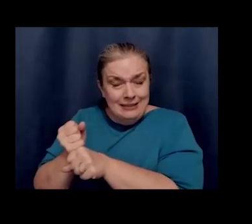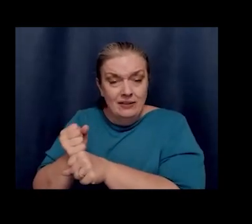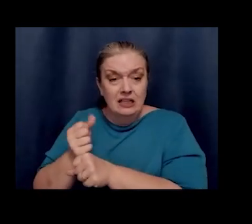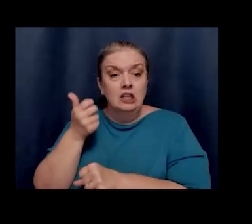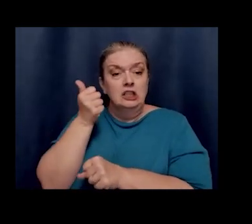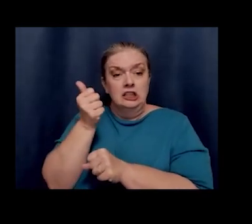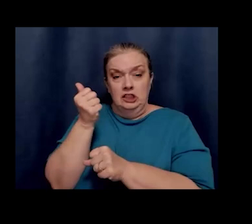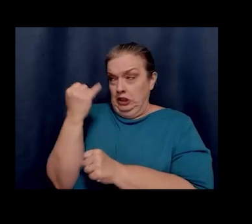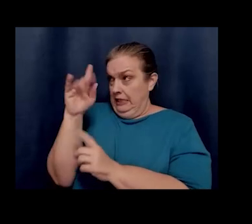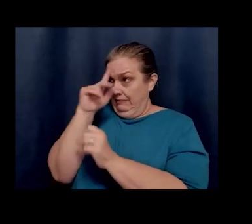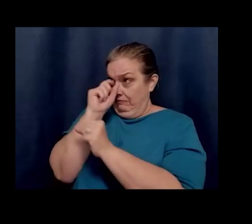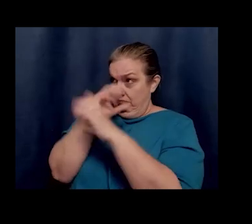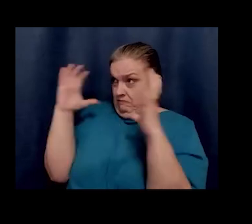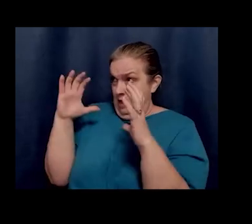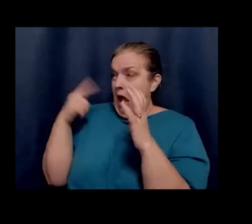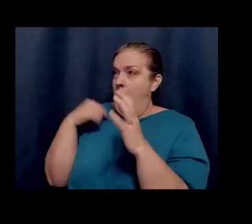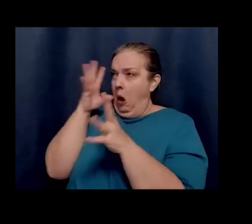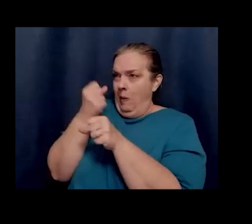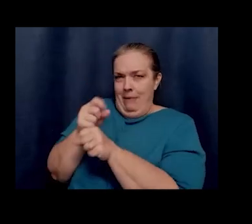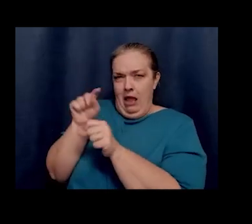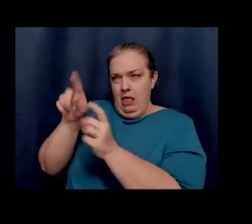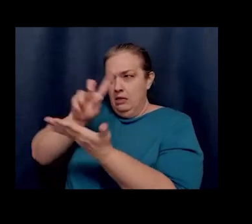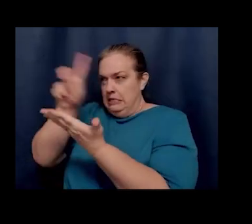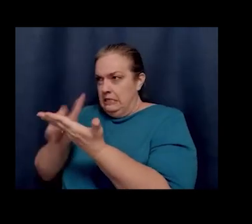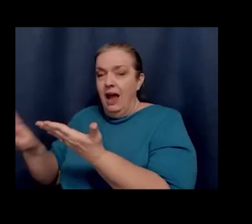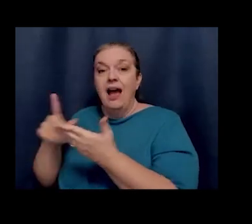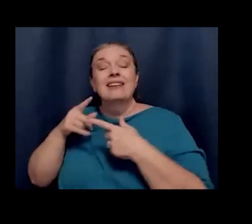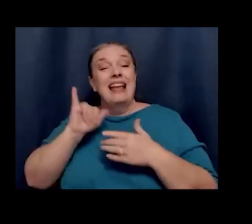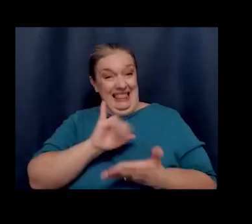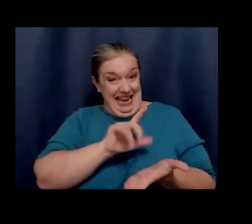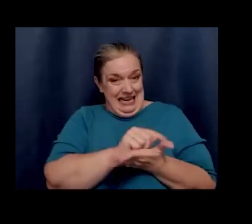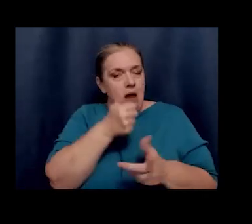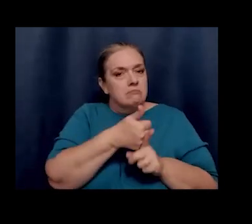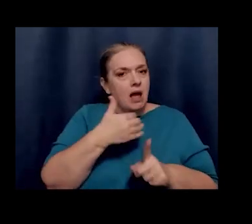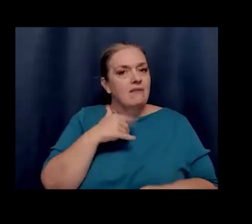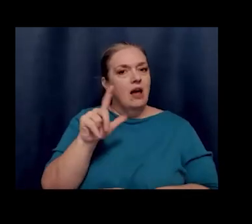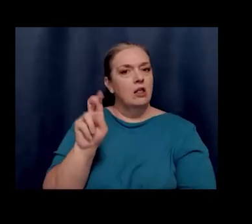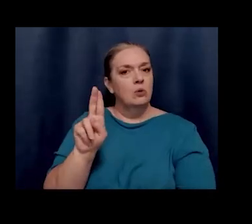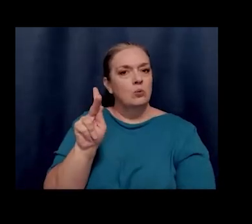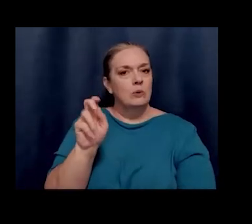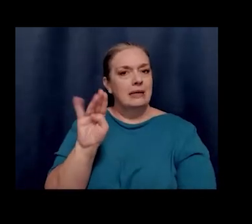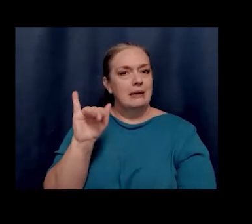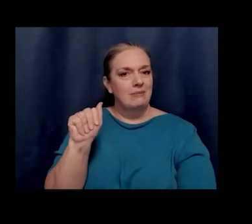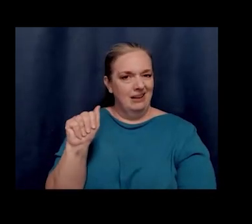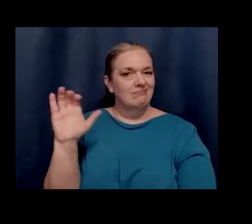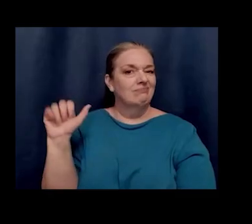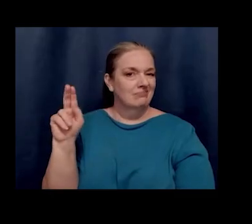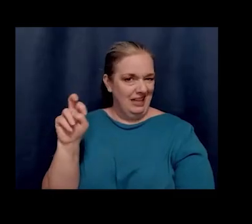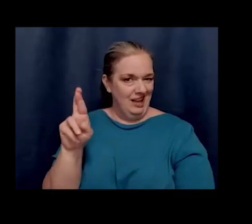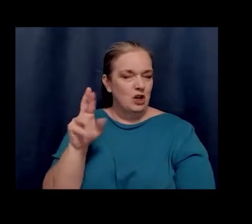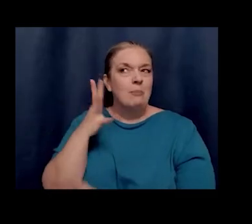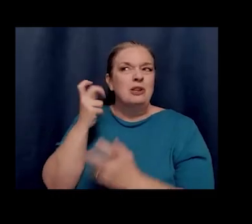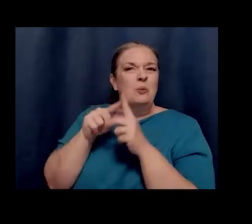while suffering from terminal leukemia, with a desire to leave in perpetuity this property for her